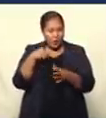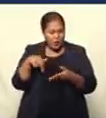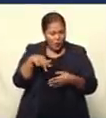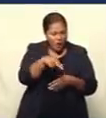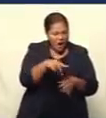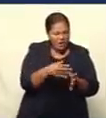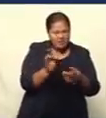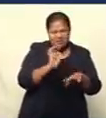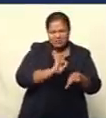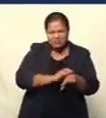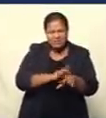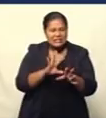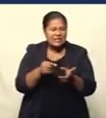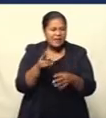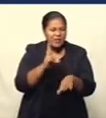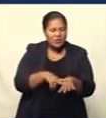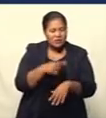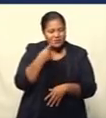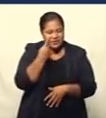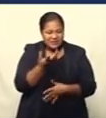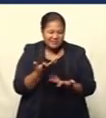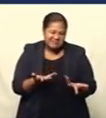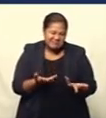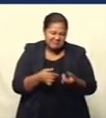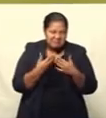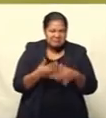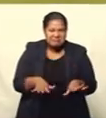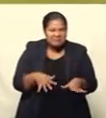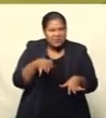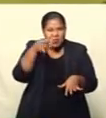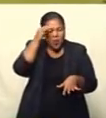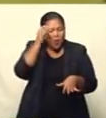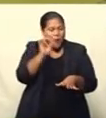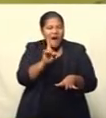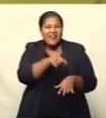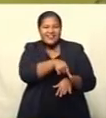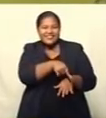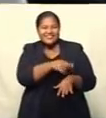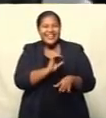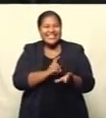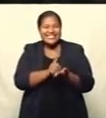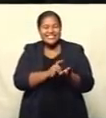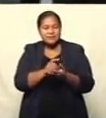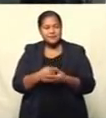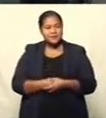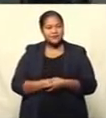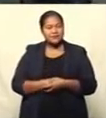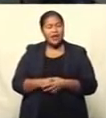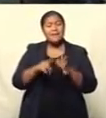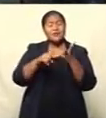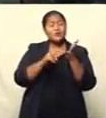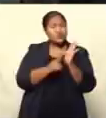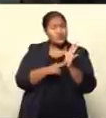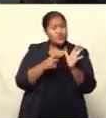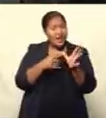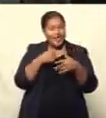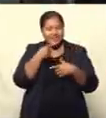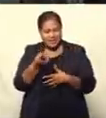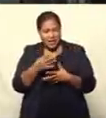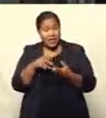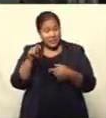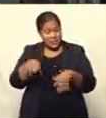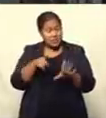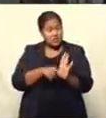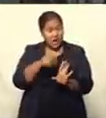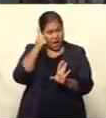some of the doctors and they would be as lost as we were. Foundation coordinator Unatui Tombo says this year they have been